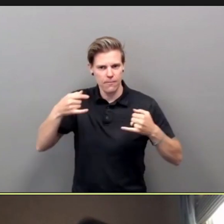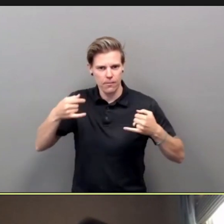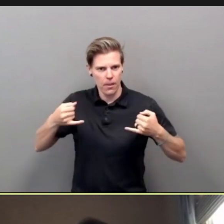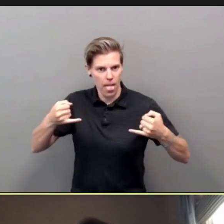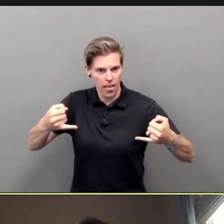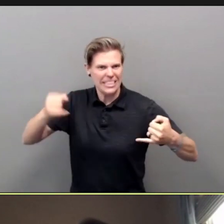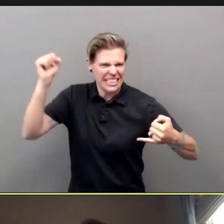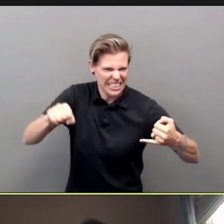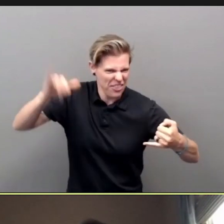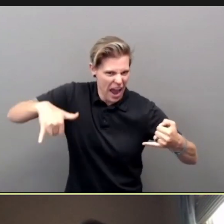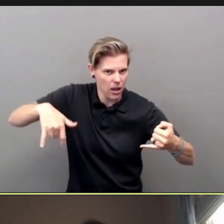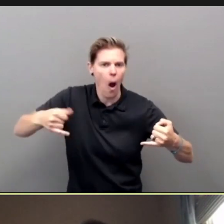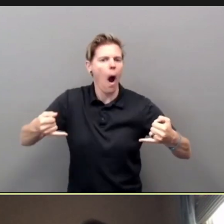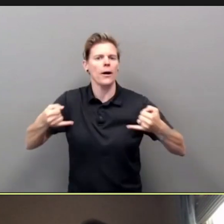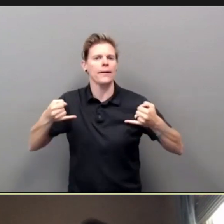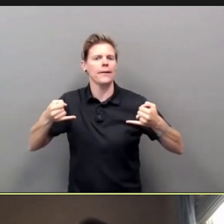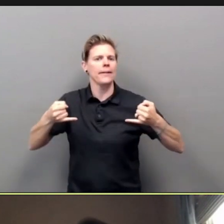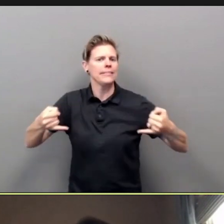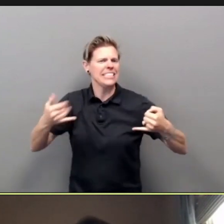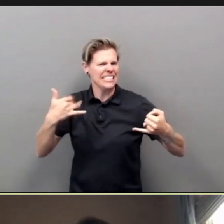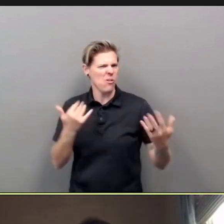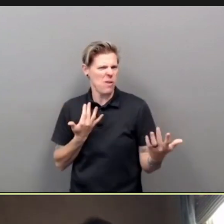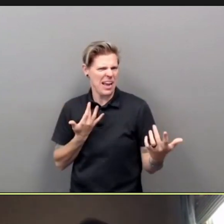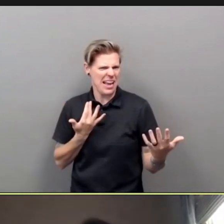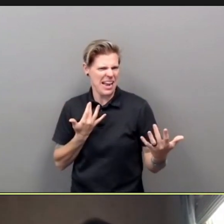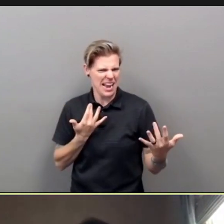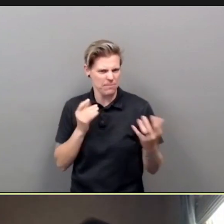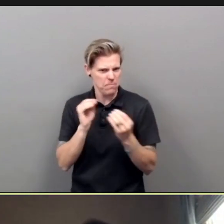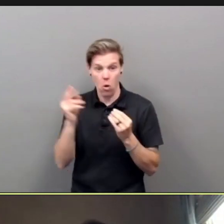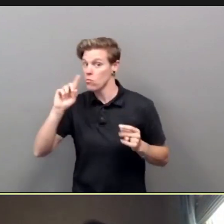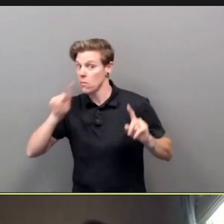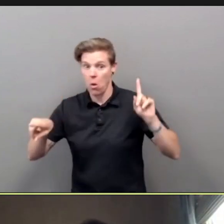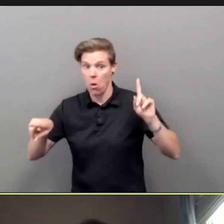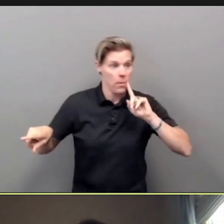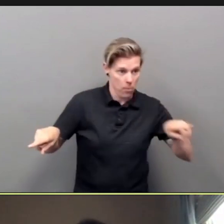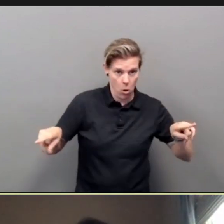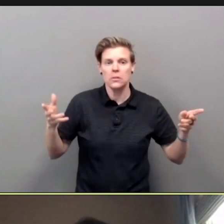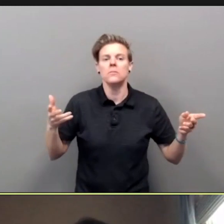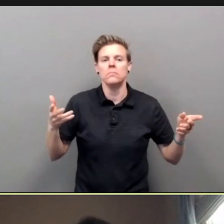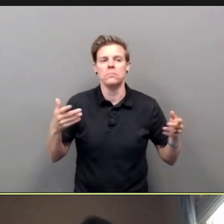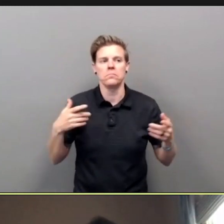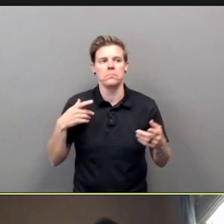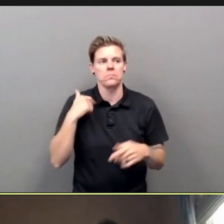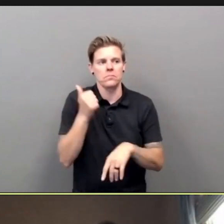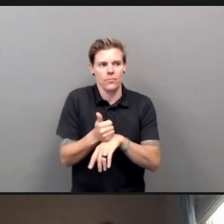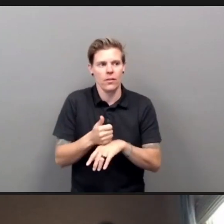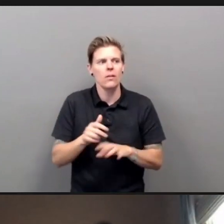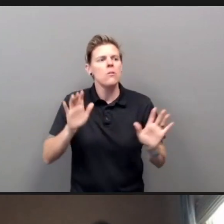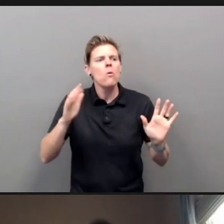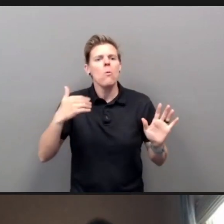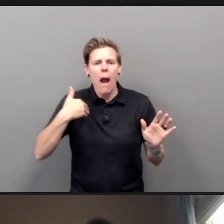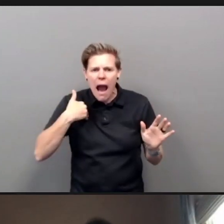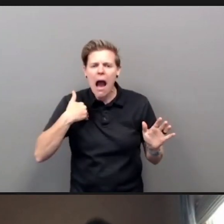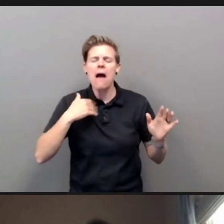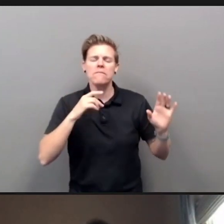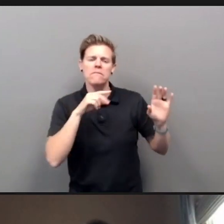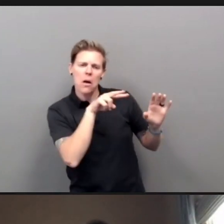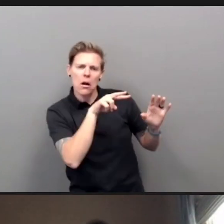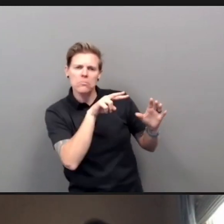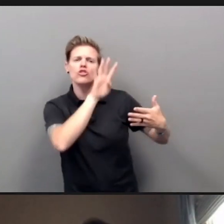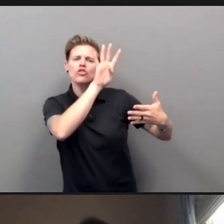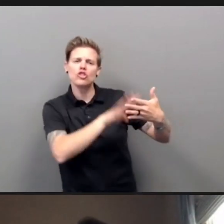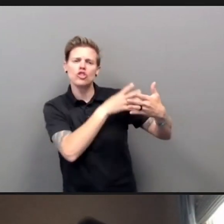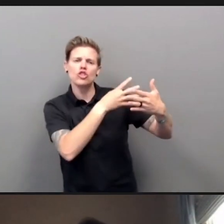I hope that answers your question. But we do have little charts and graphs that we use. Yeah, I think our sense right now